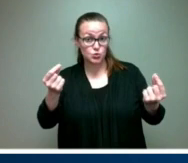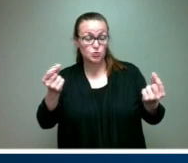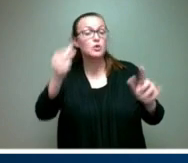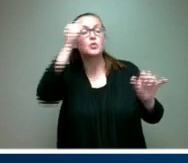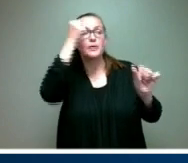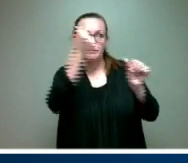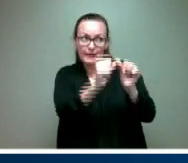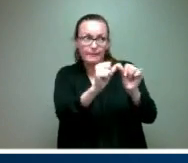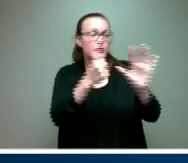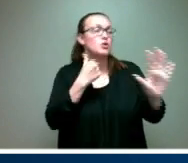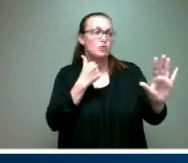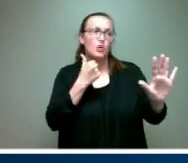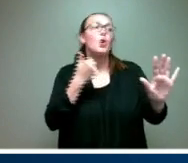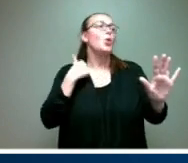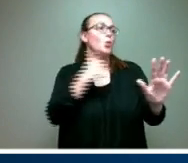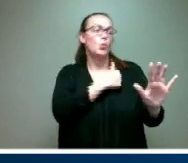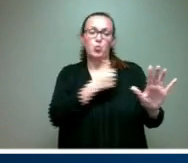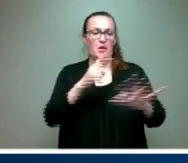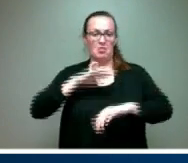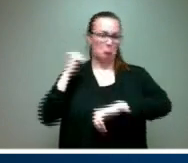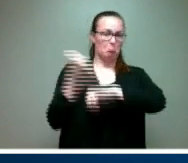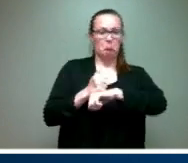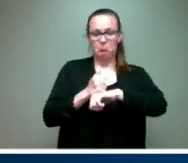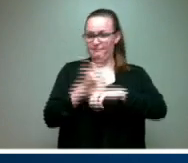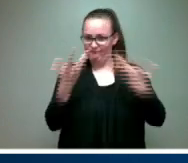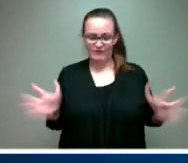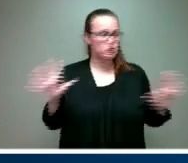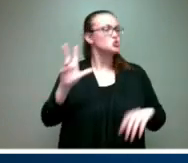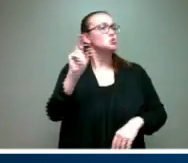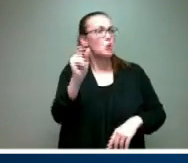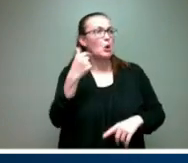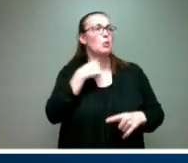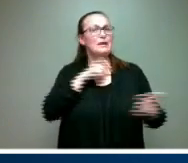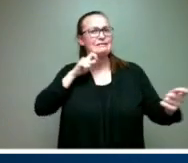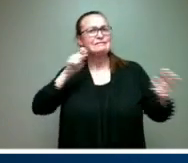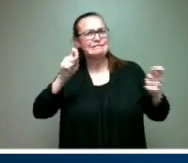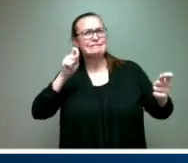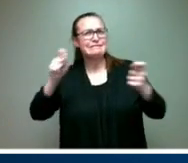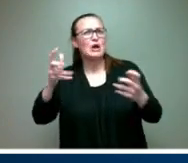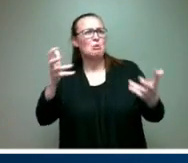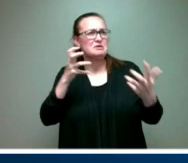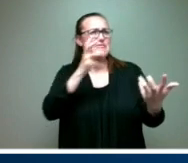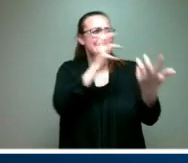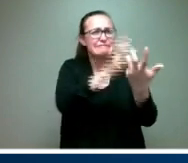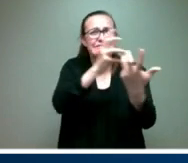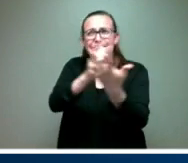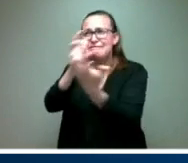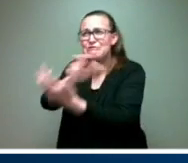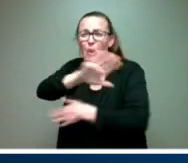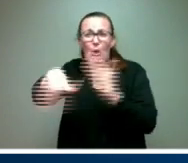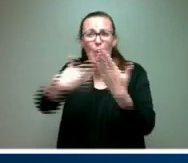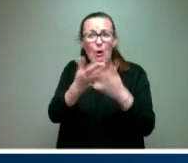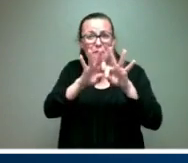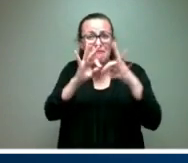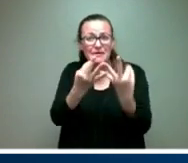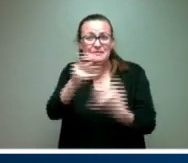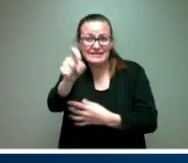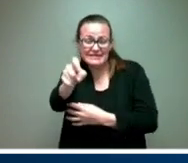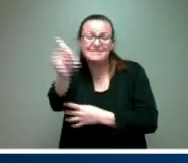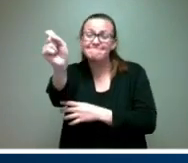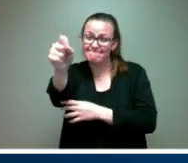are continuously evolving and trying to service our families. But going back to Kimberly's